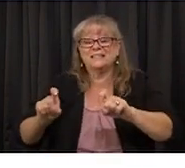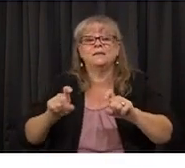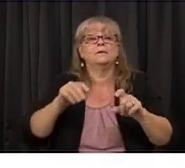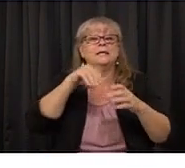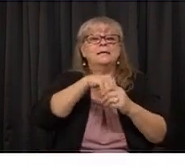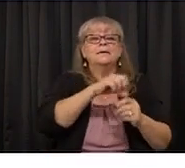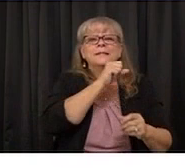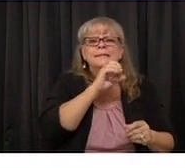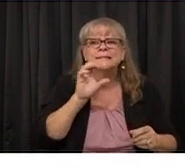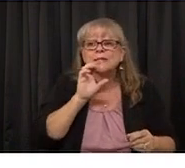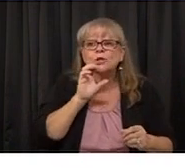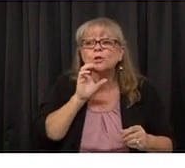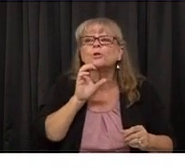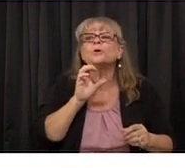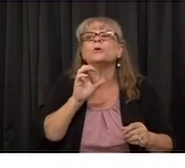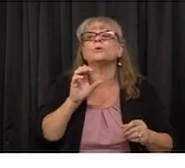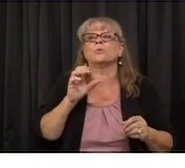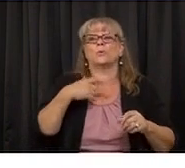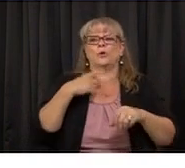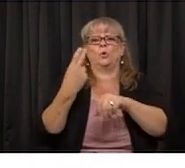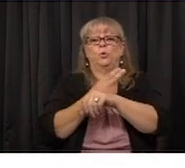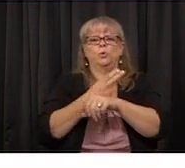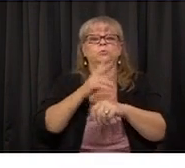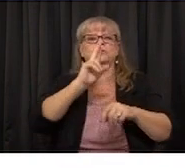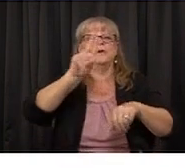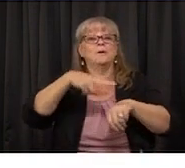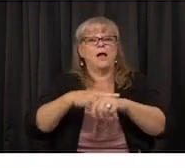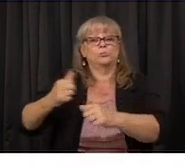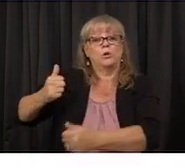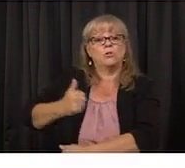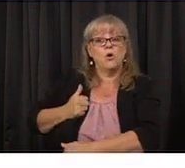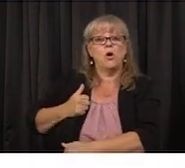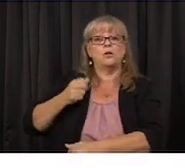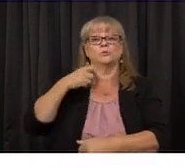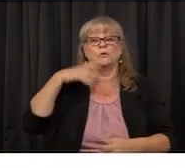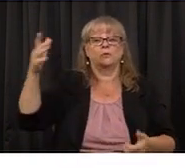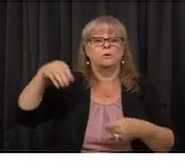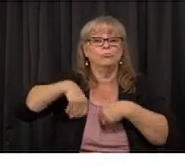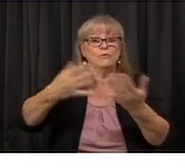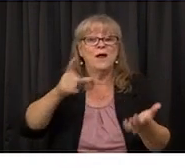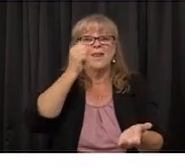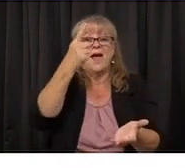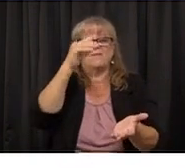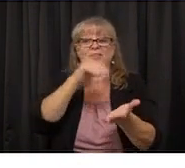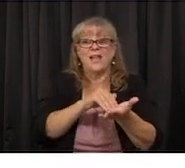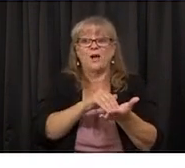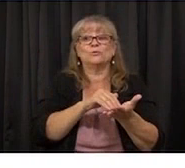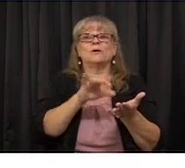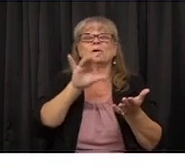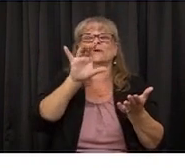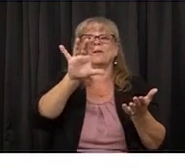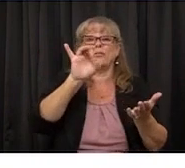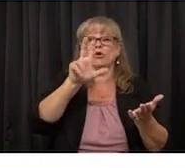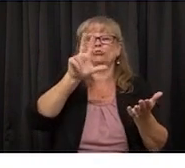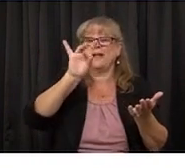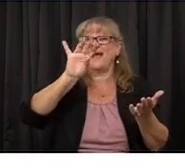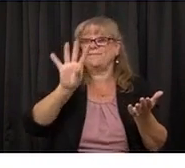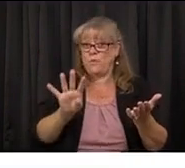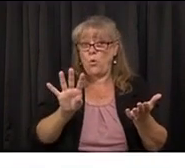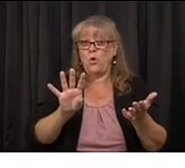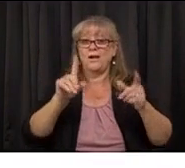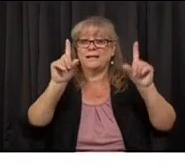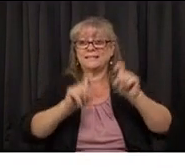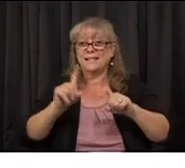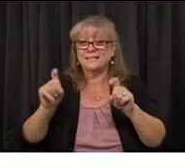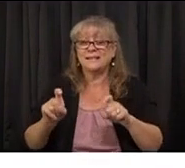Guard was deployed, and they've completed 11,384 tests. National Guard has been key to our testing capacity for our